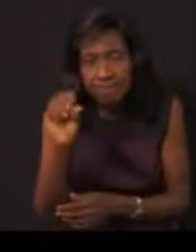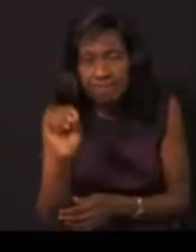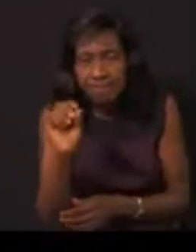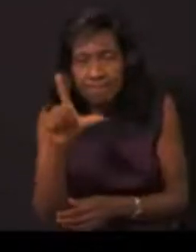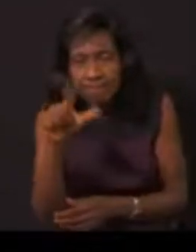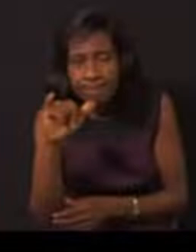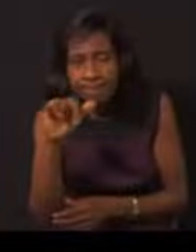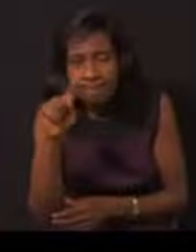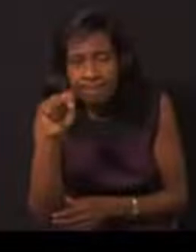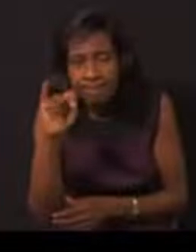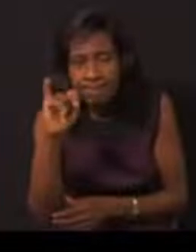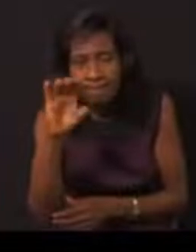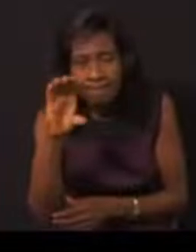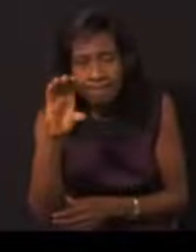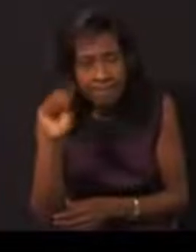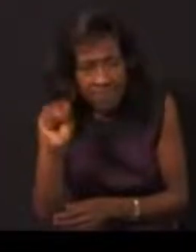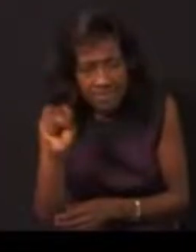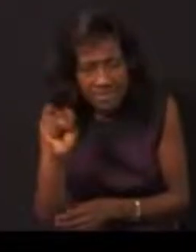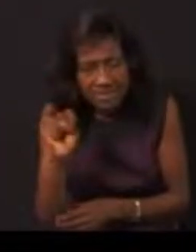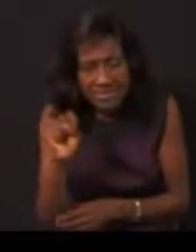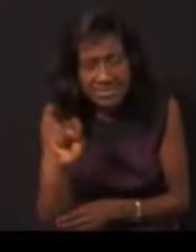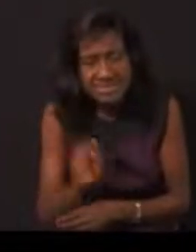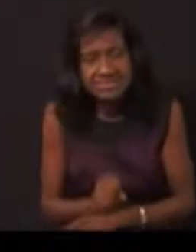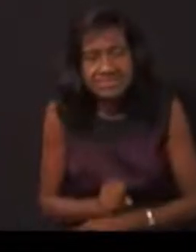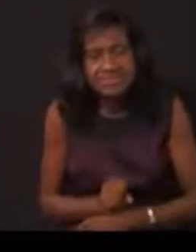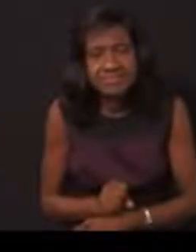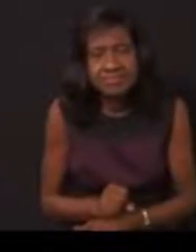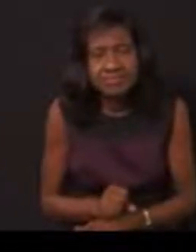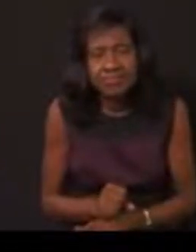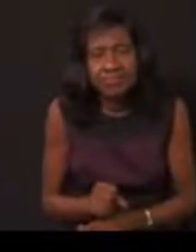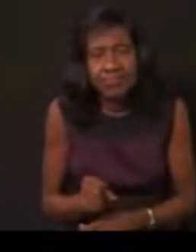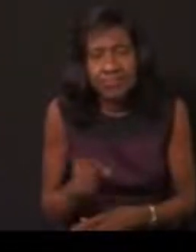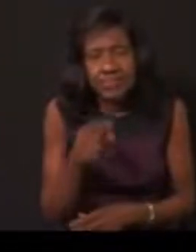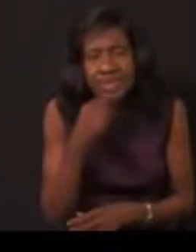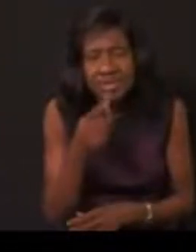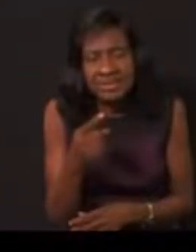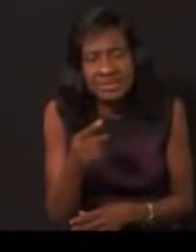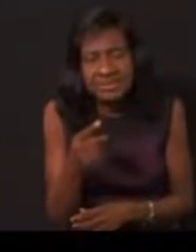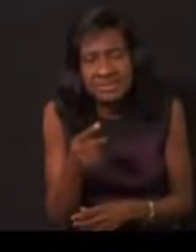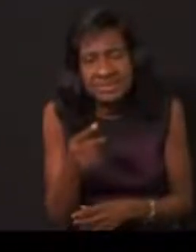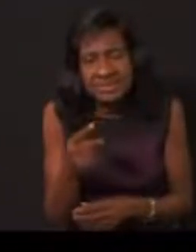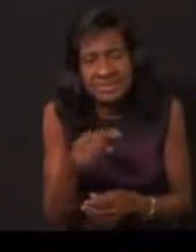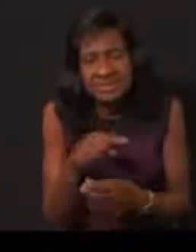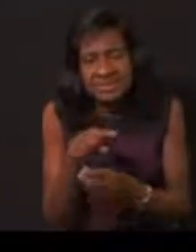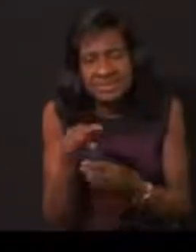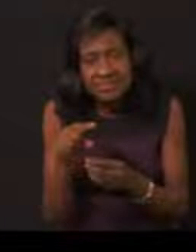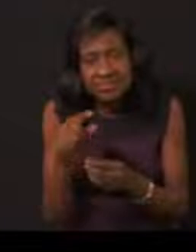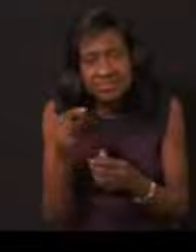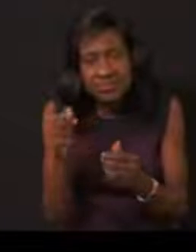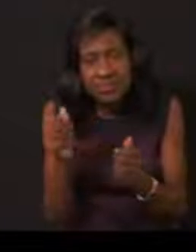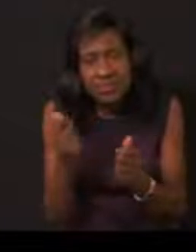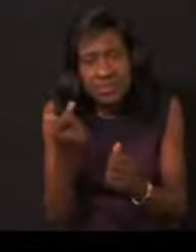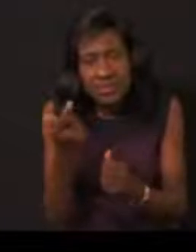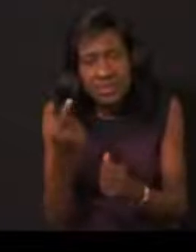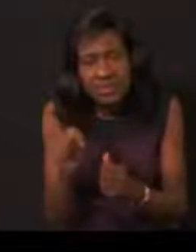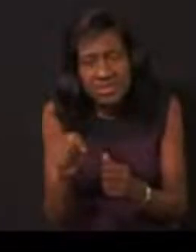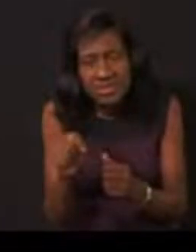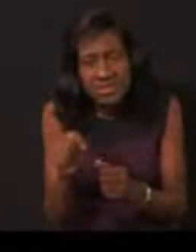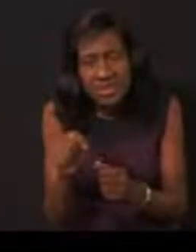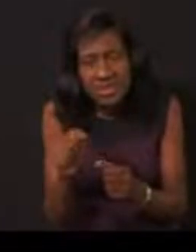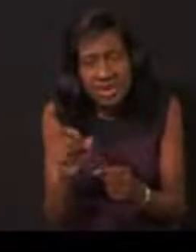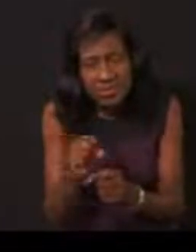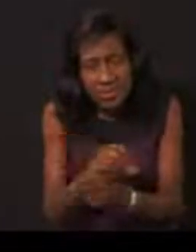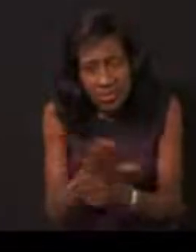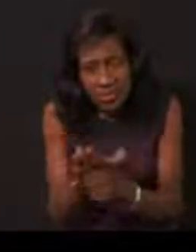and combating this virus. Thank you. With regards to the treatment of COVID-19, the Health Services Authority now